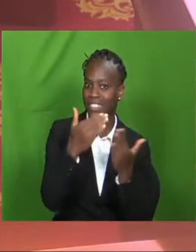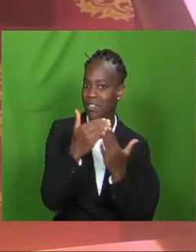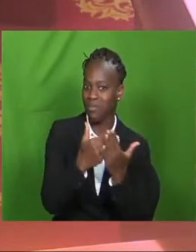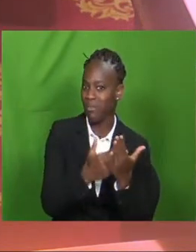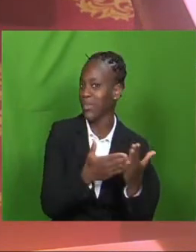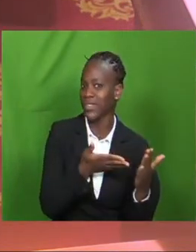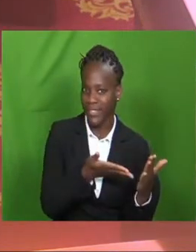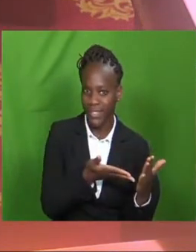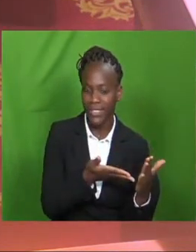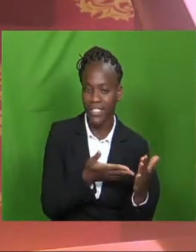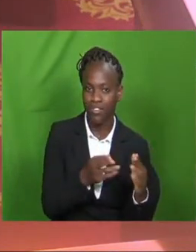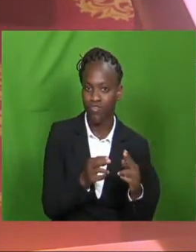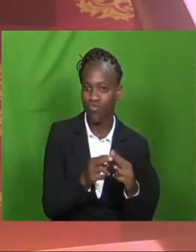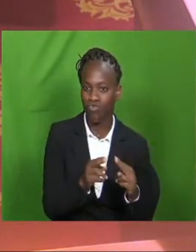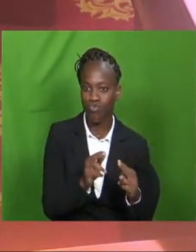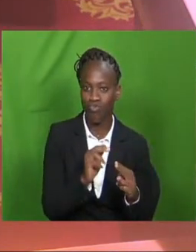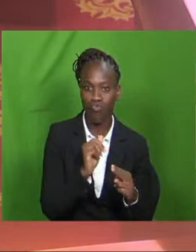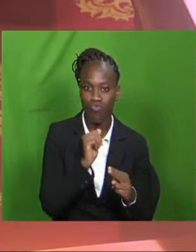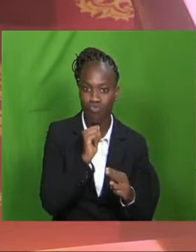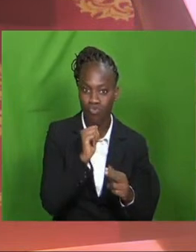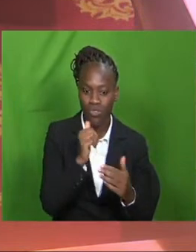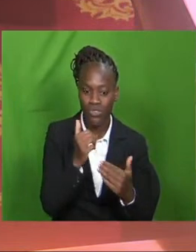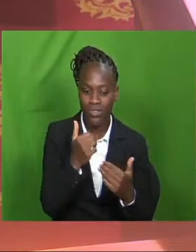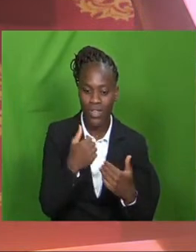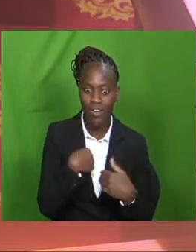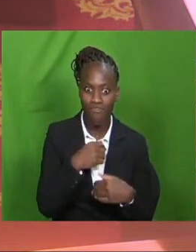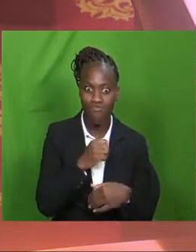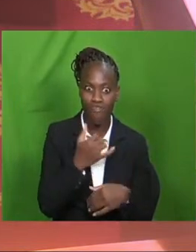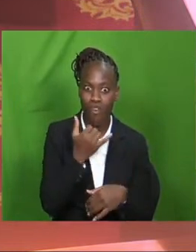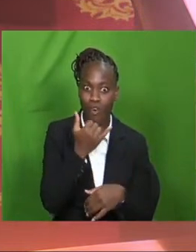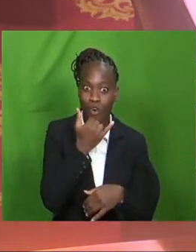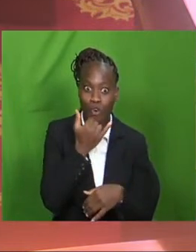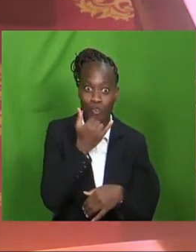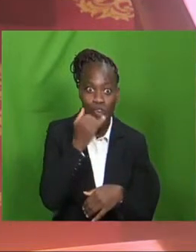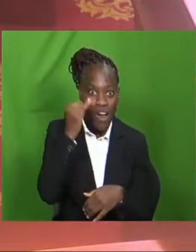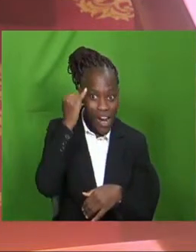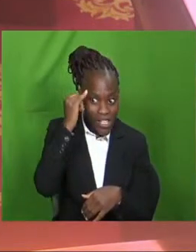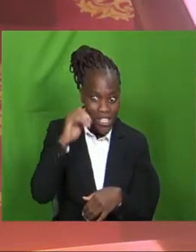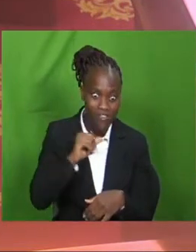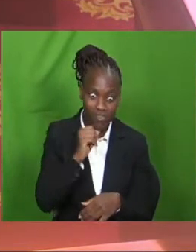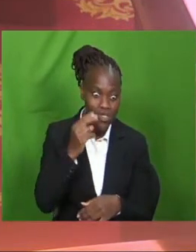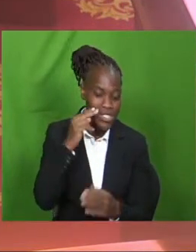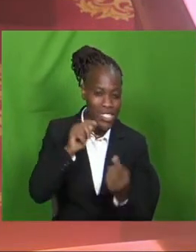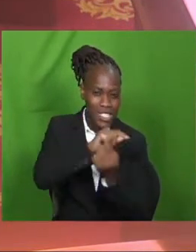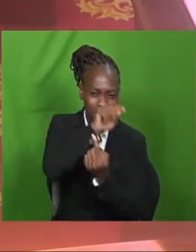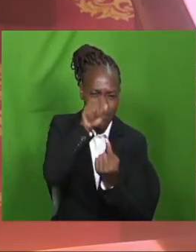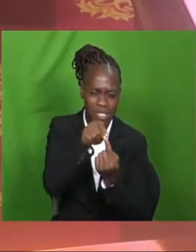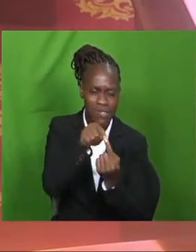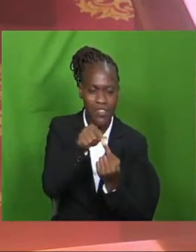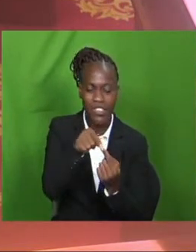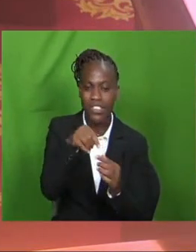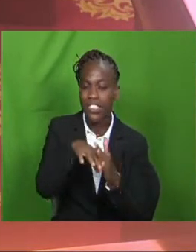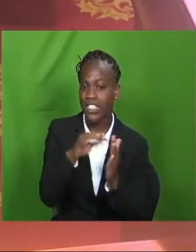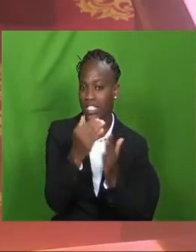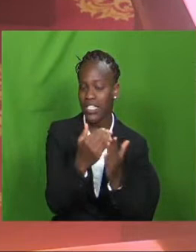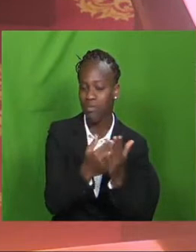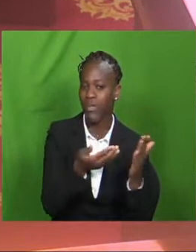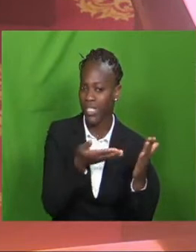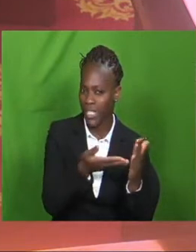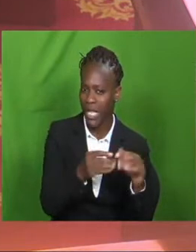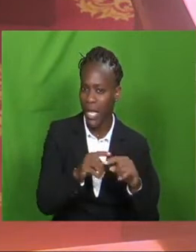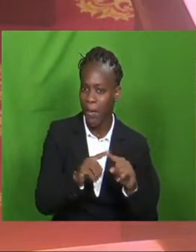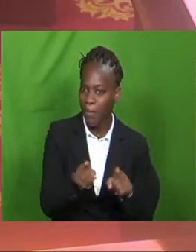So don't get it wrong if you don't see it specifically itemized in the budget. But in